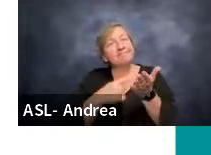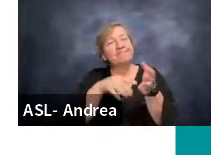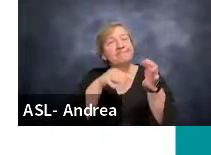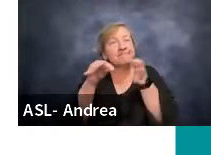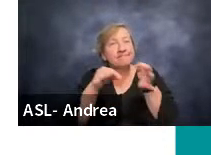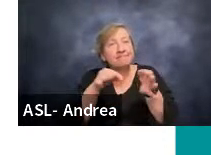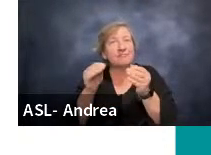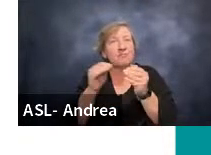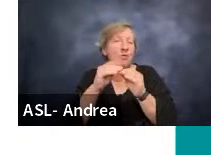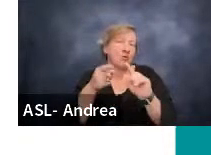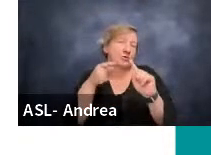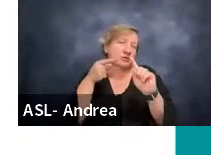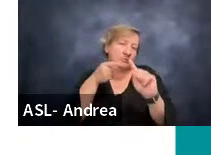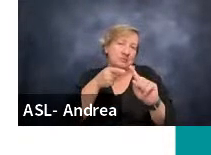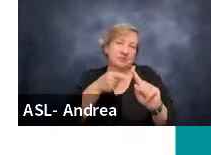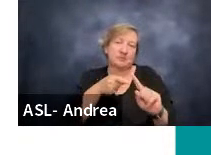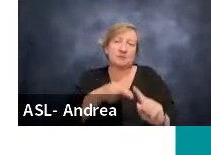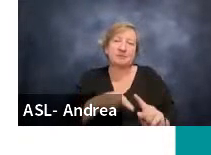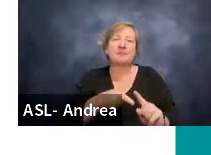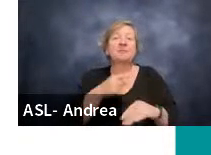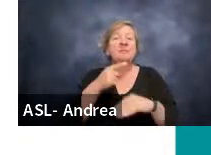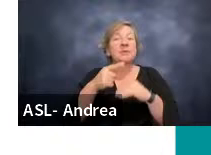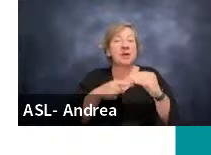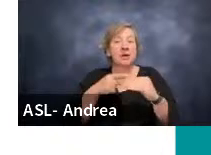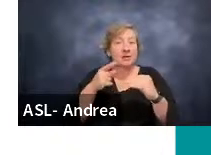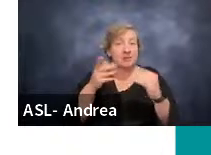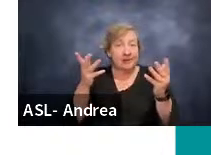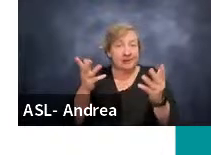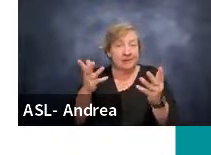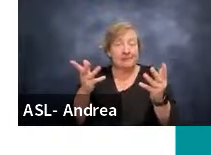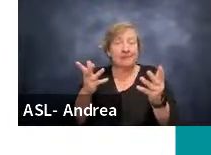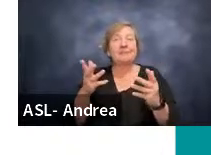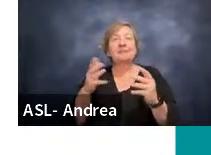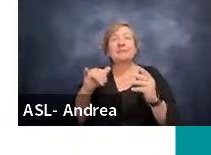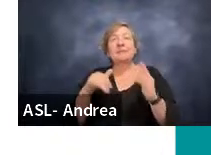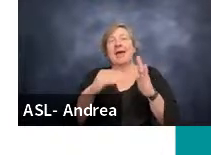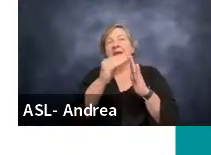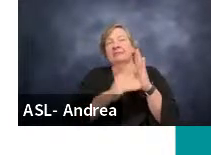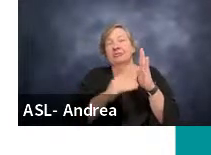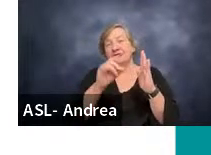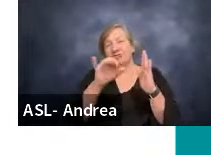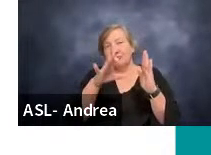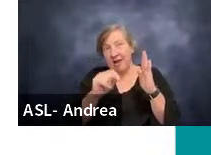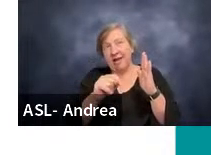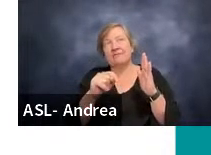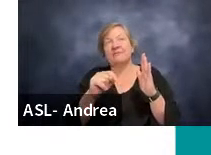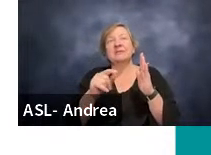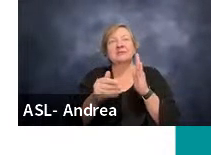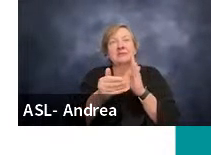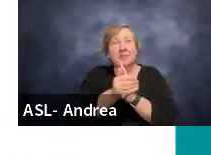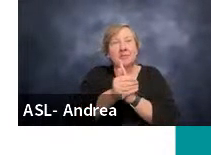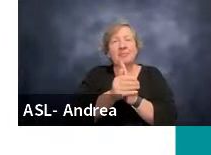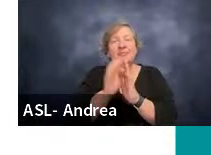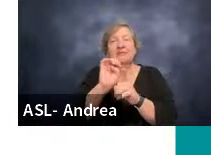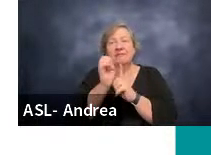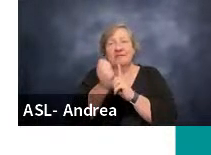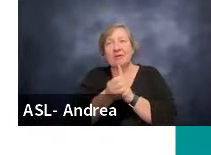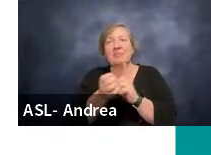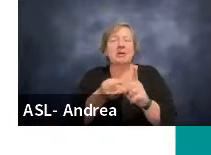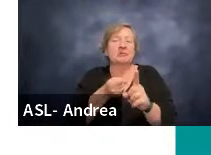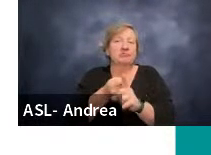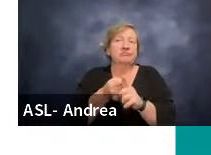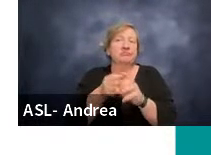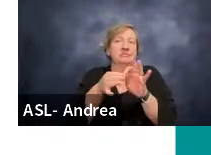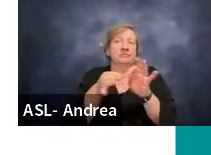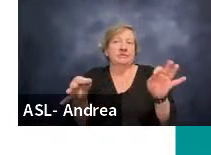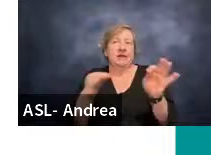more specifically about the draft supplemental environmental impact statement,